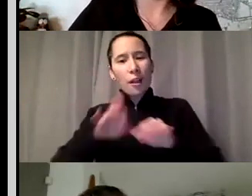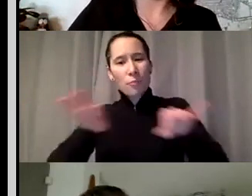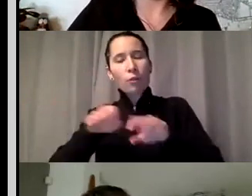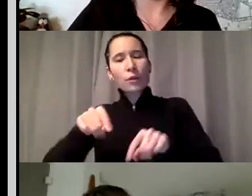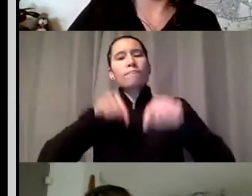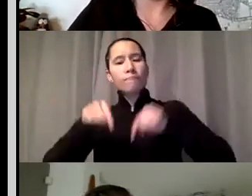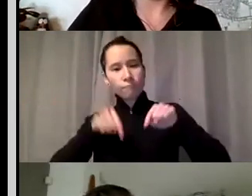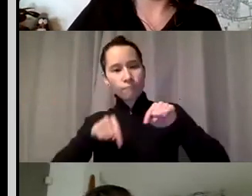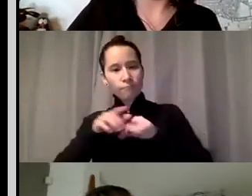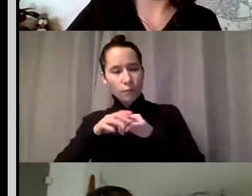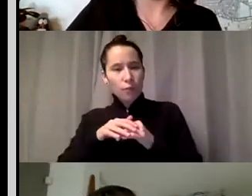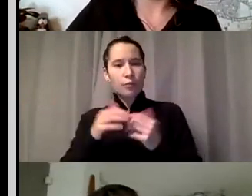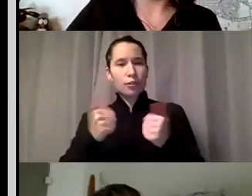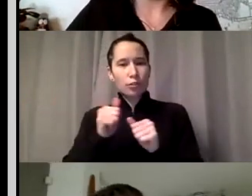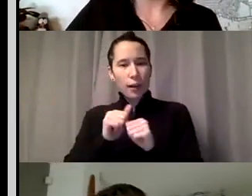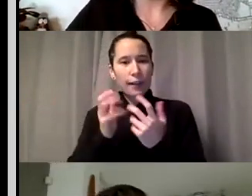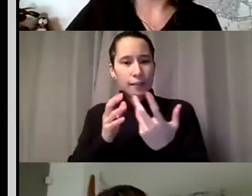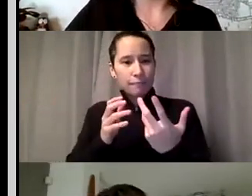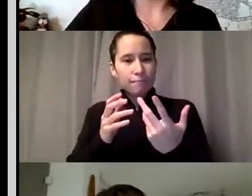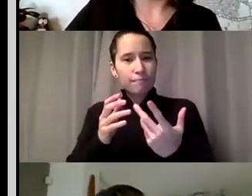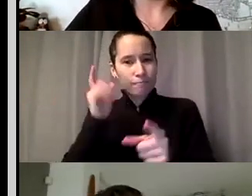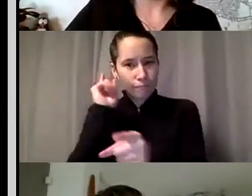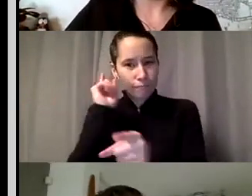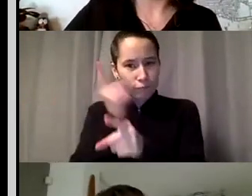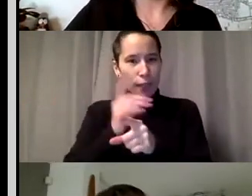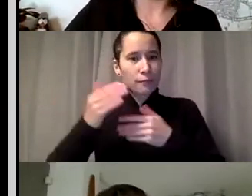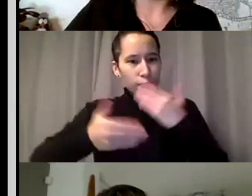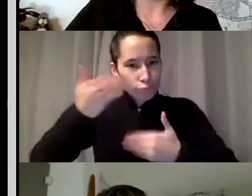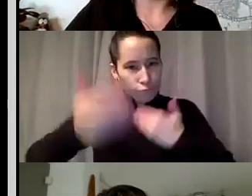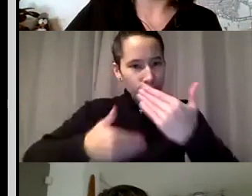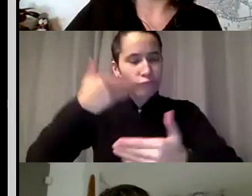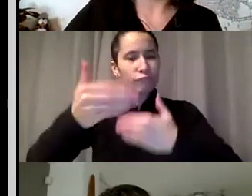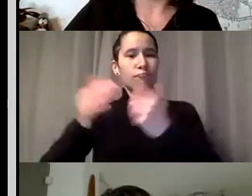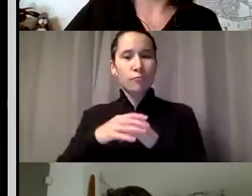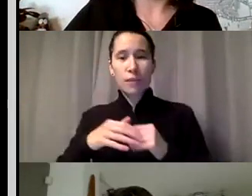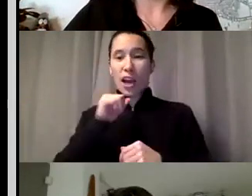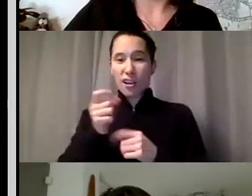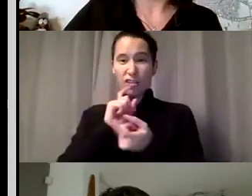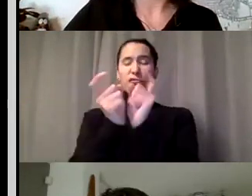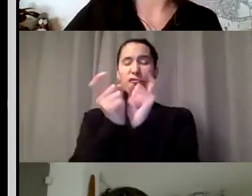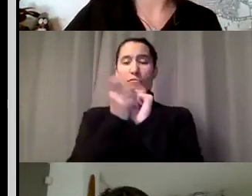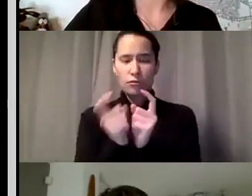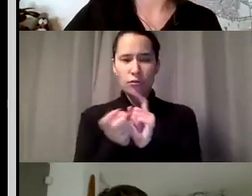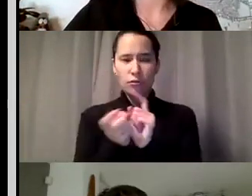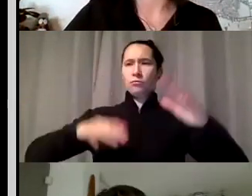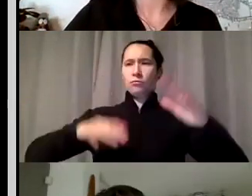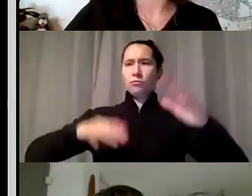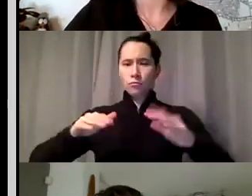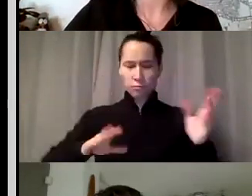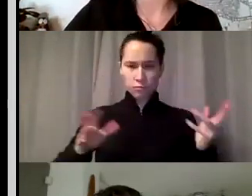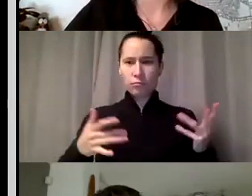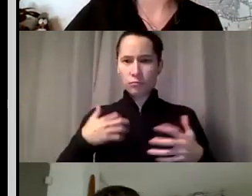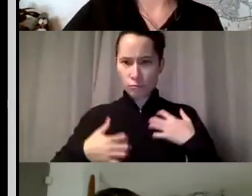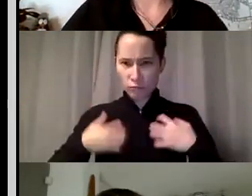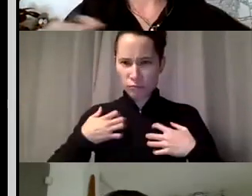forward, that it is quite clear, and we don't have to do as much of the whiplash that we've seen over the last couple of months, because it's been